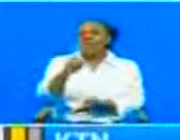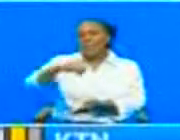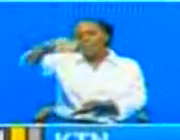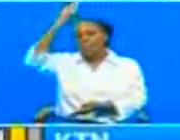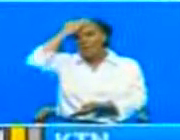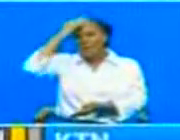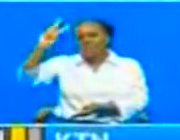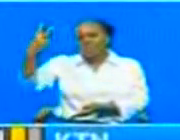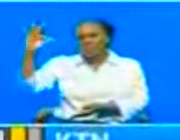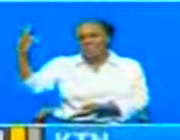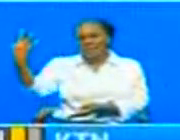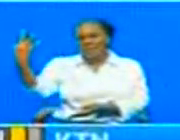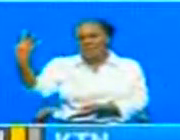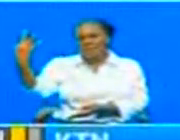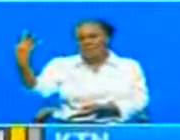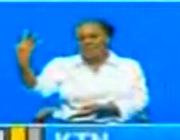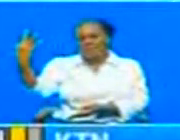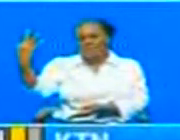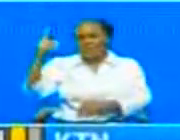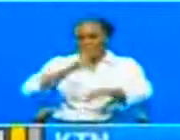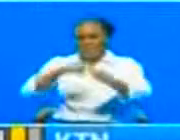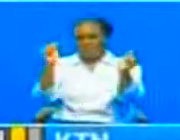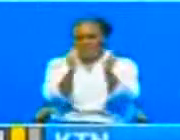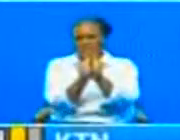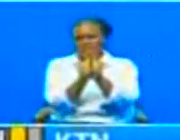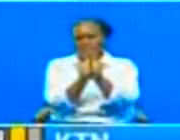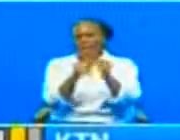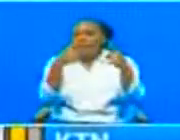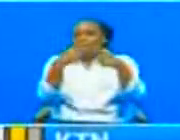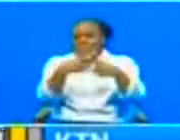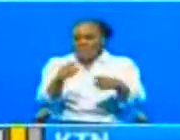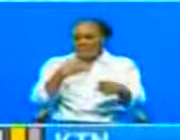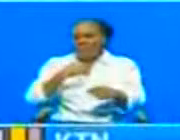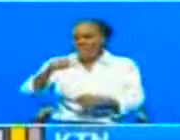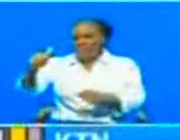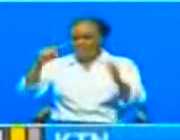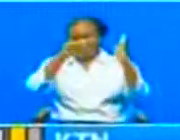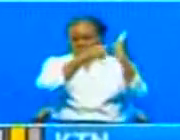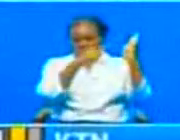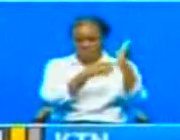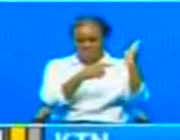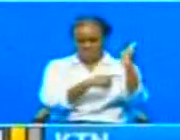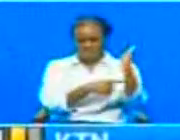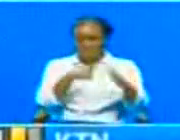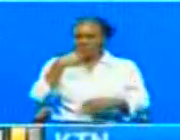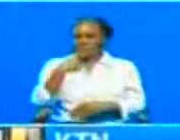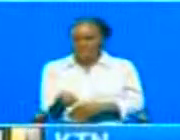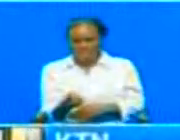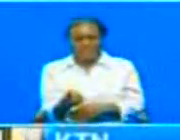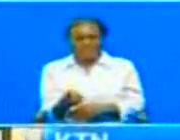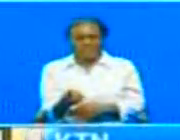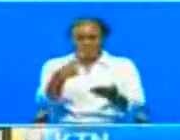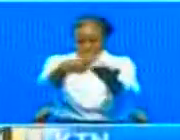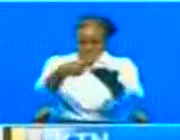Monday the 23rd at 10 o'clock. But of course there were many other issues which we eventually ended up